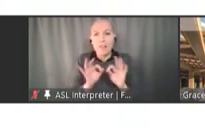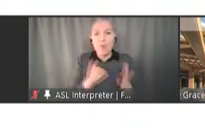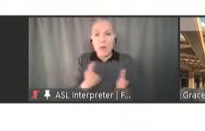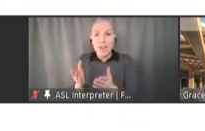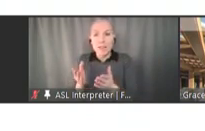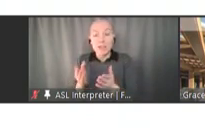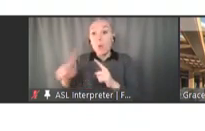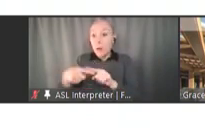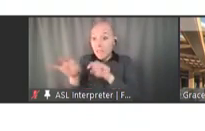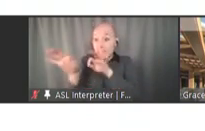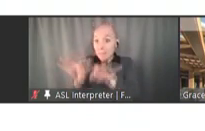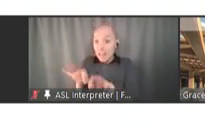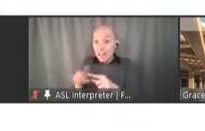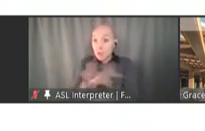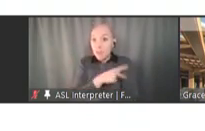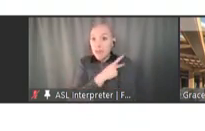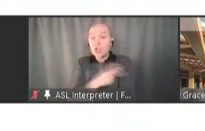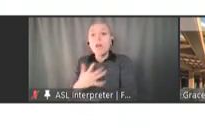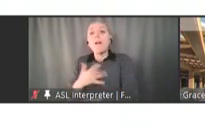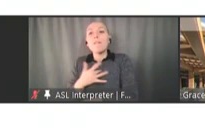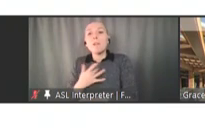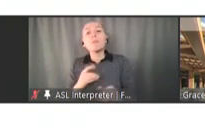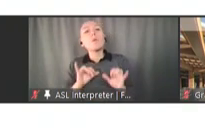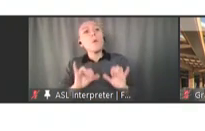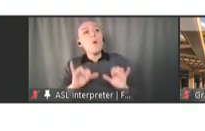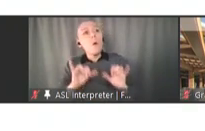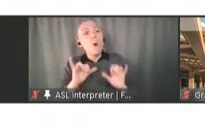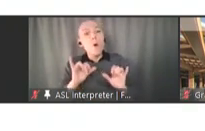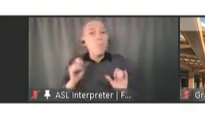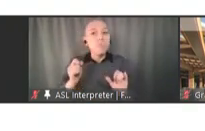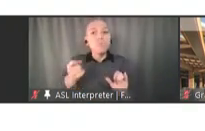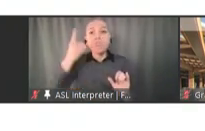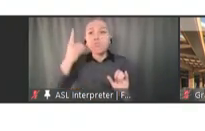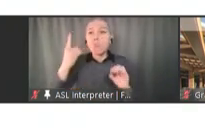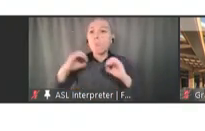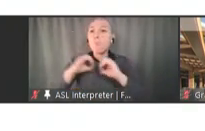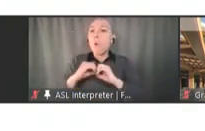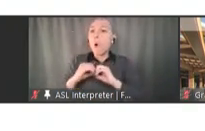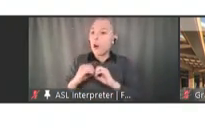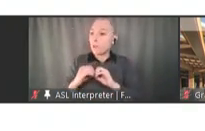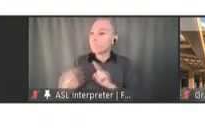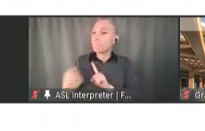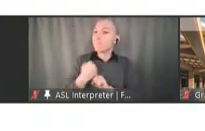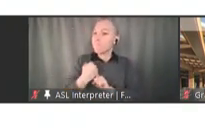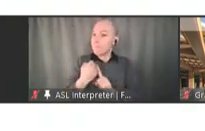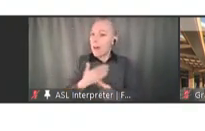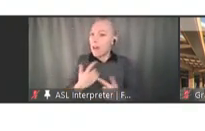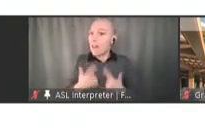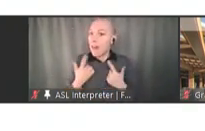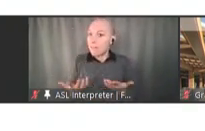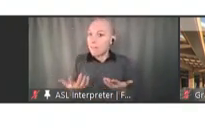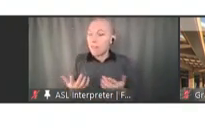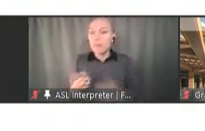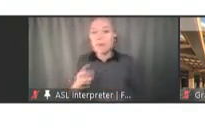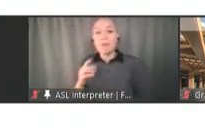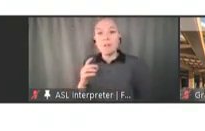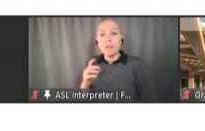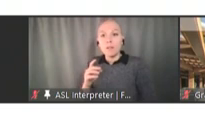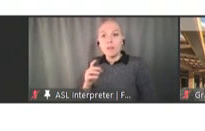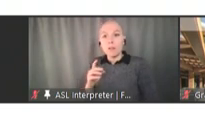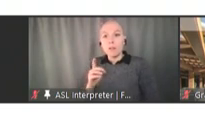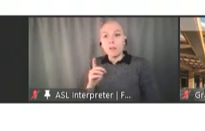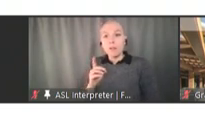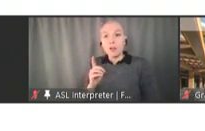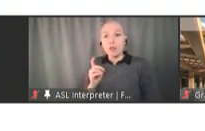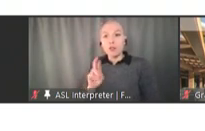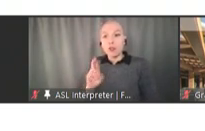more salient or more relevant to them. That and having more transparent data on baseline rates